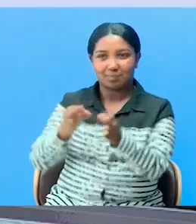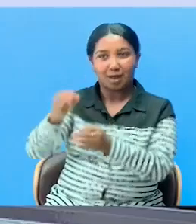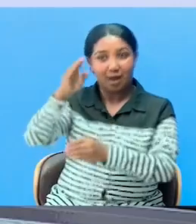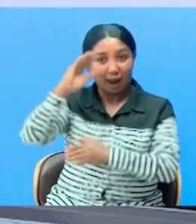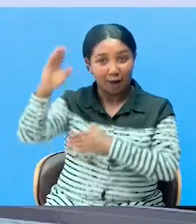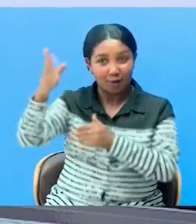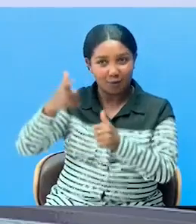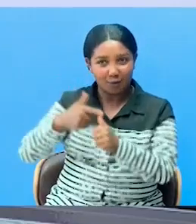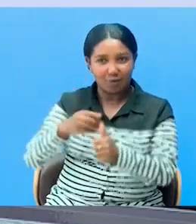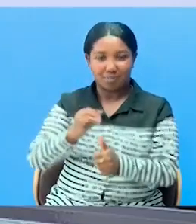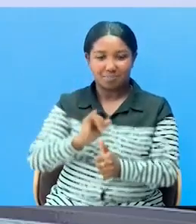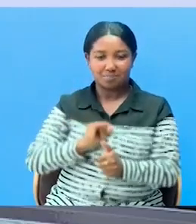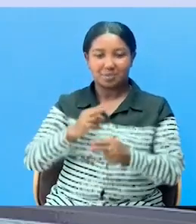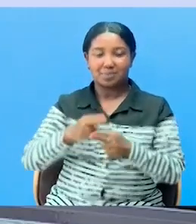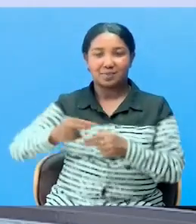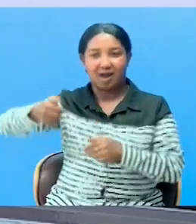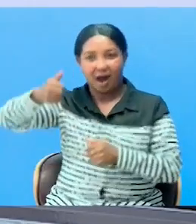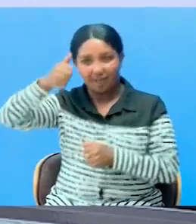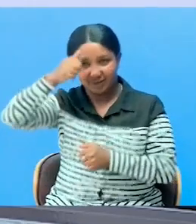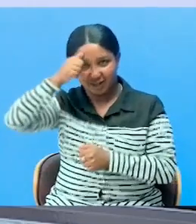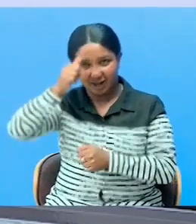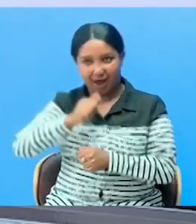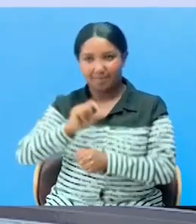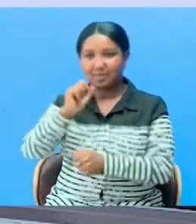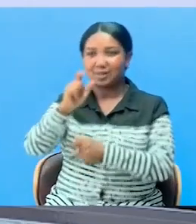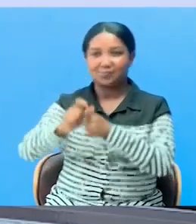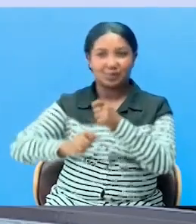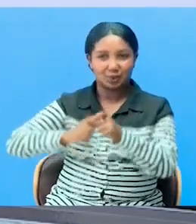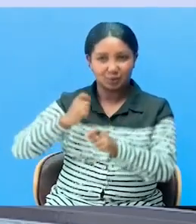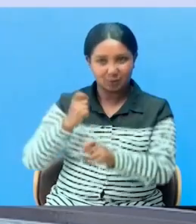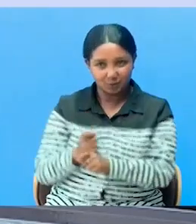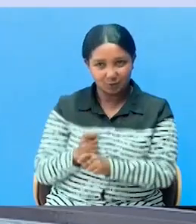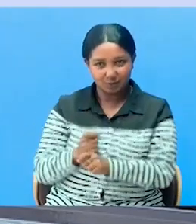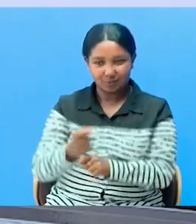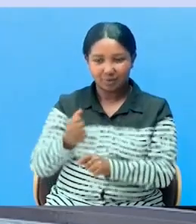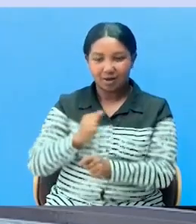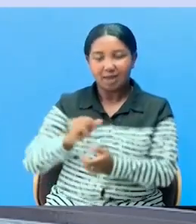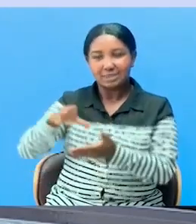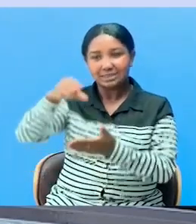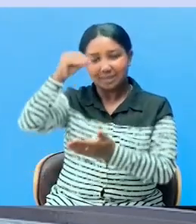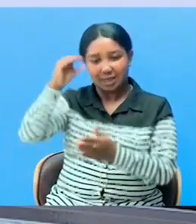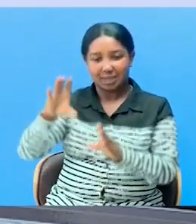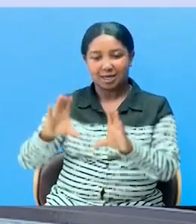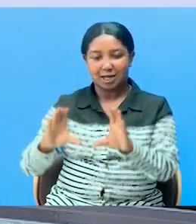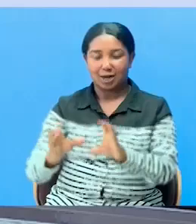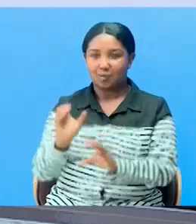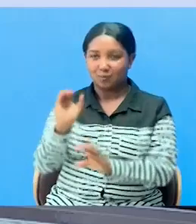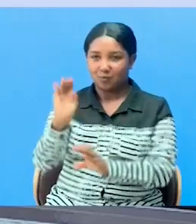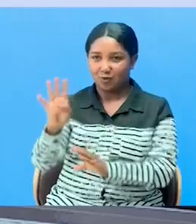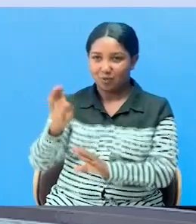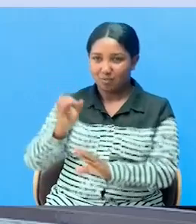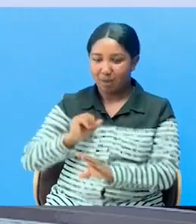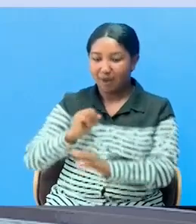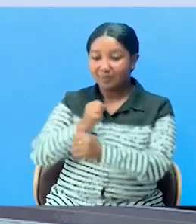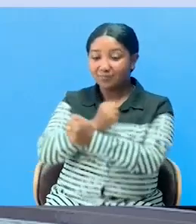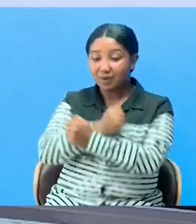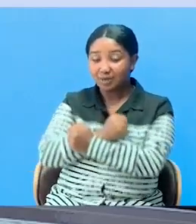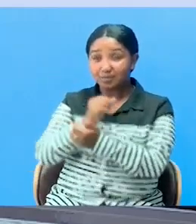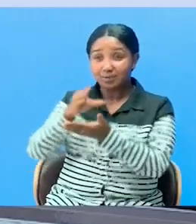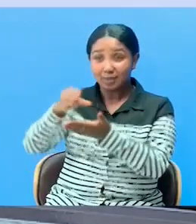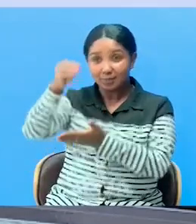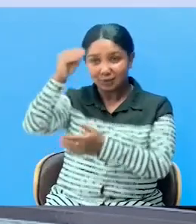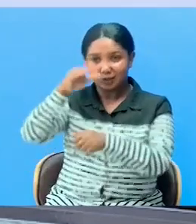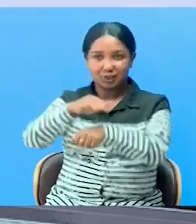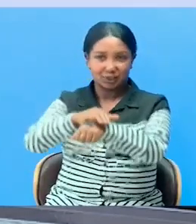Hello, I am Abdi. I am 11 years old. I study in grade 4. My favorite subject